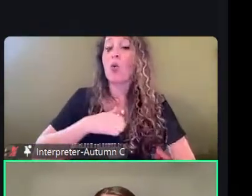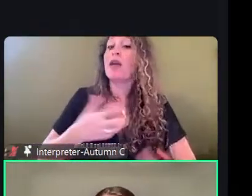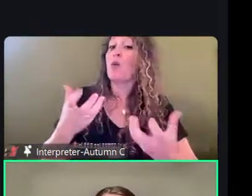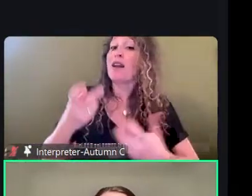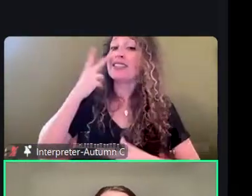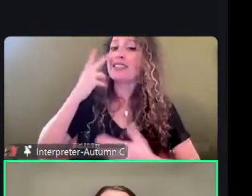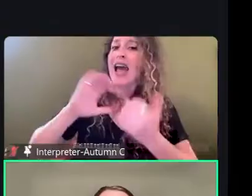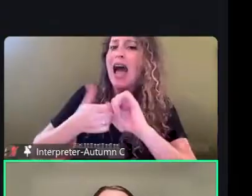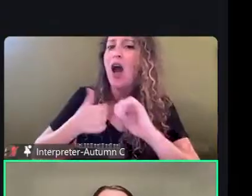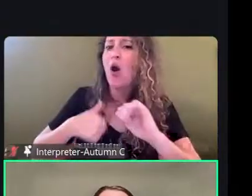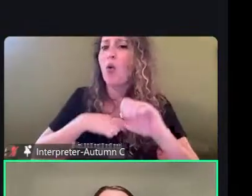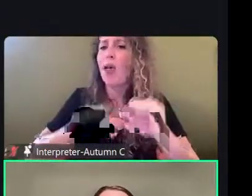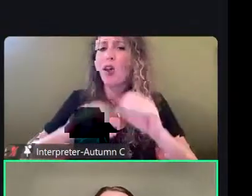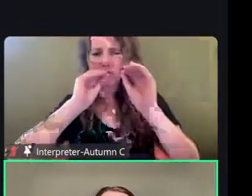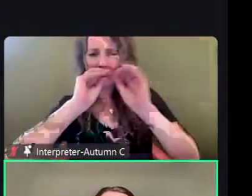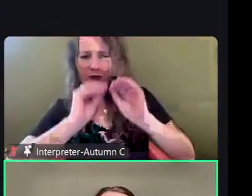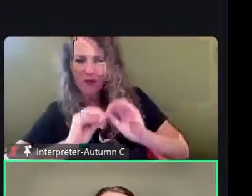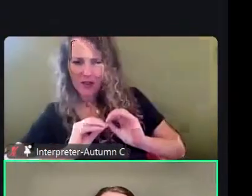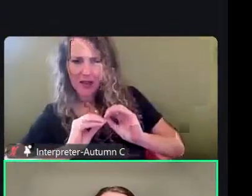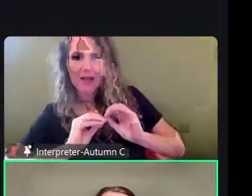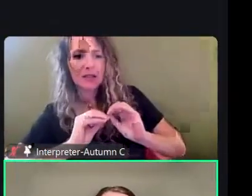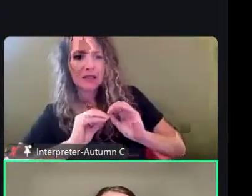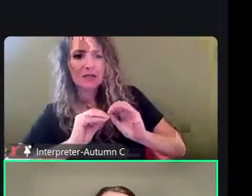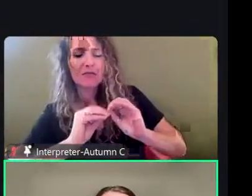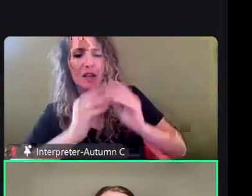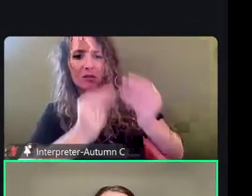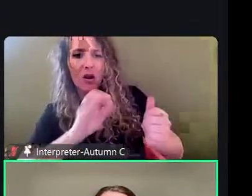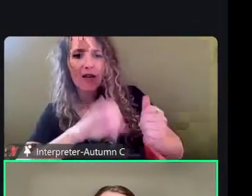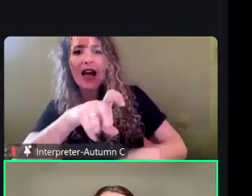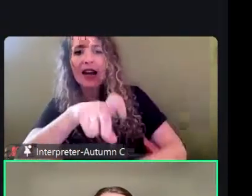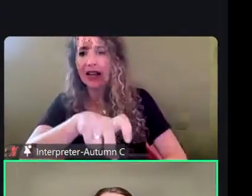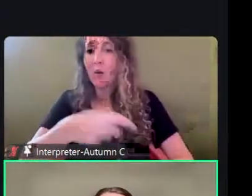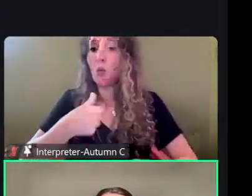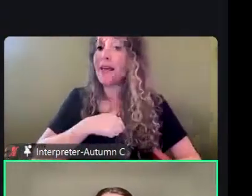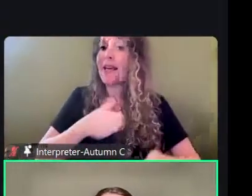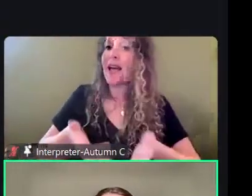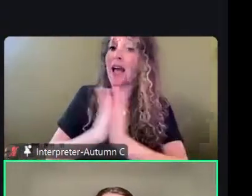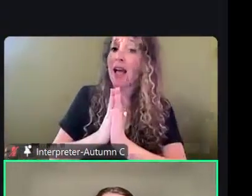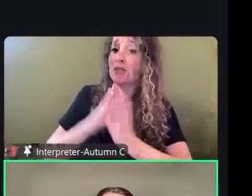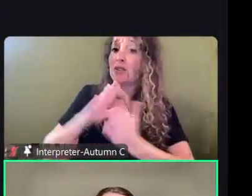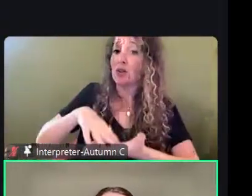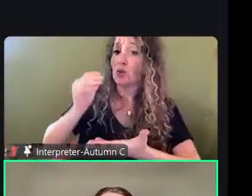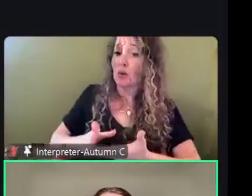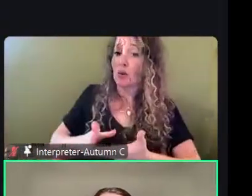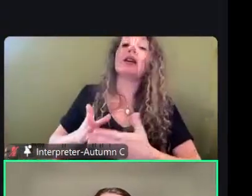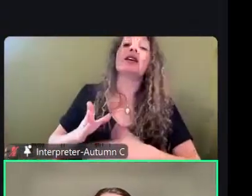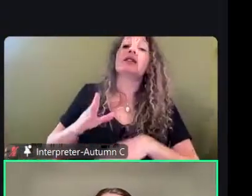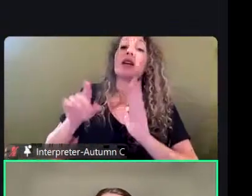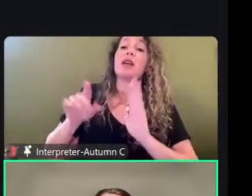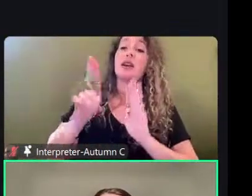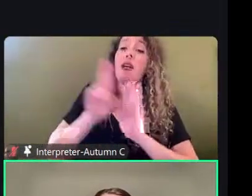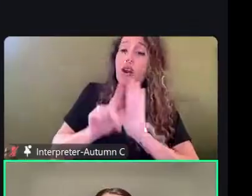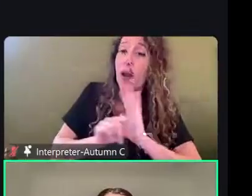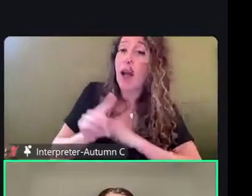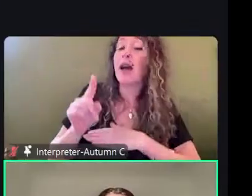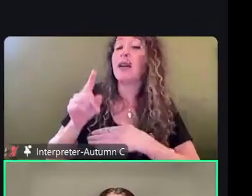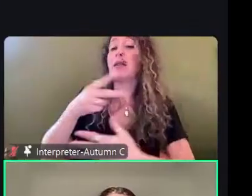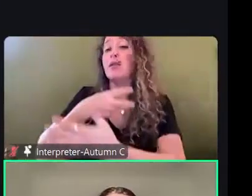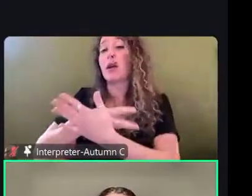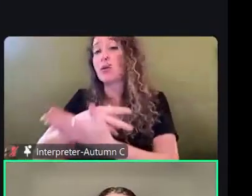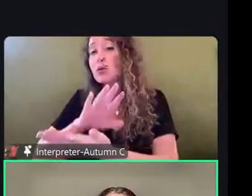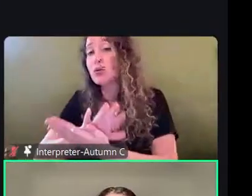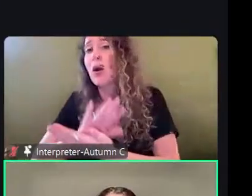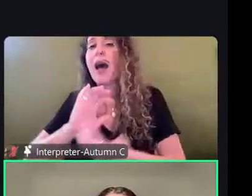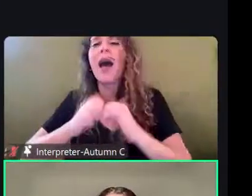could fill that need. We asked students in the undergraduate and graduate schools how they felt about